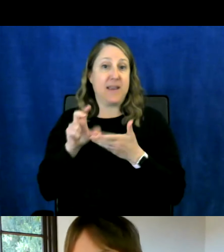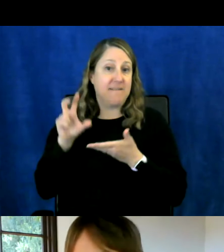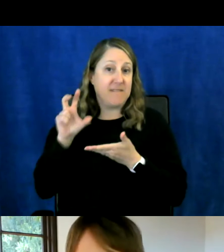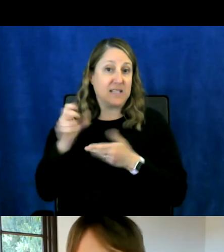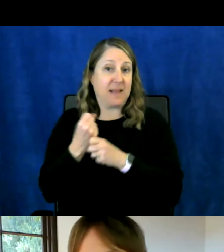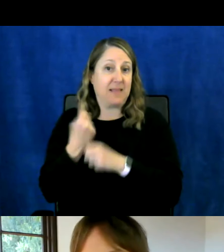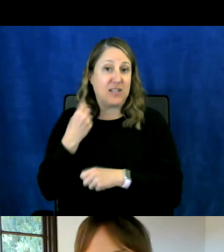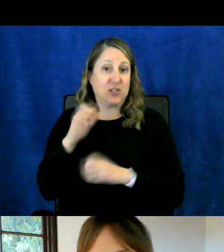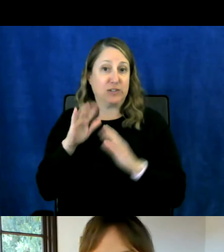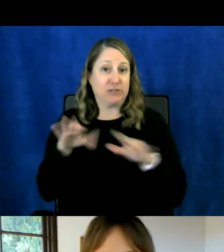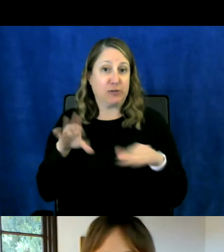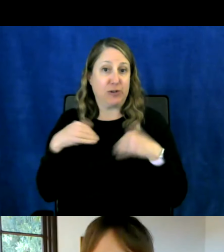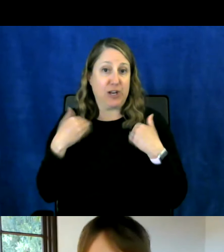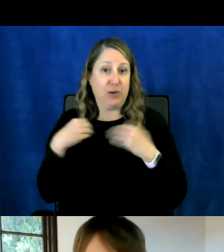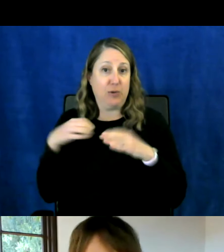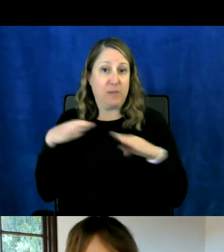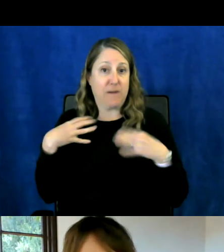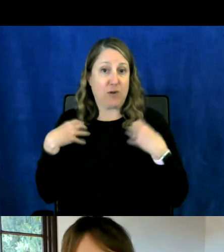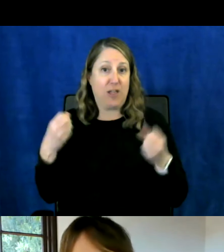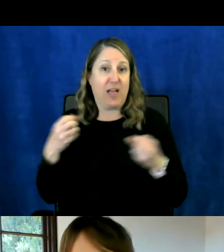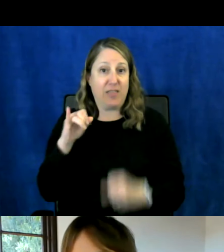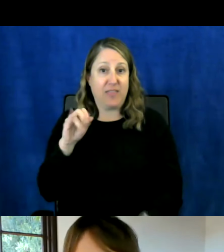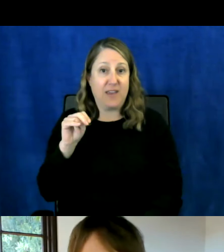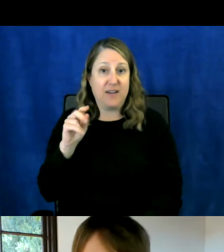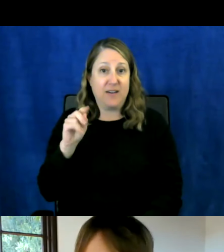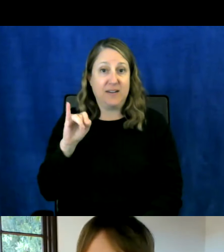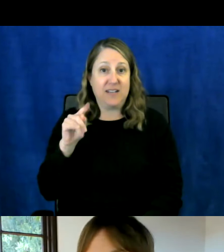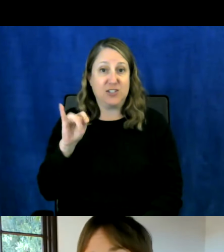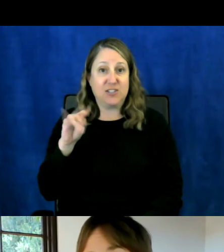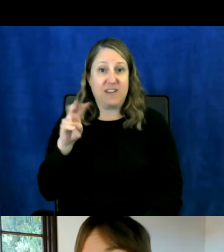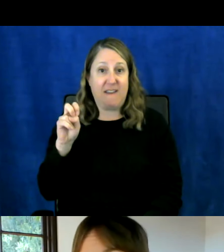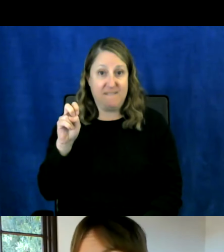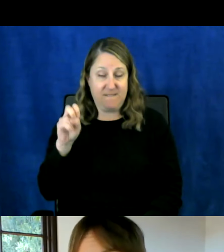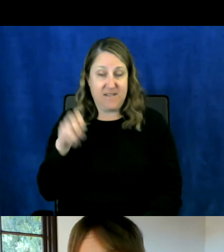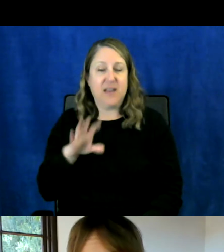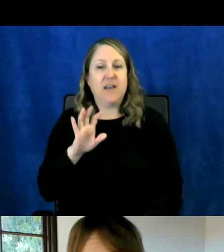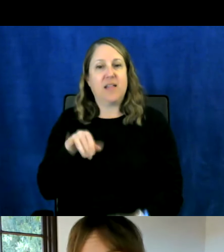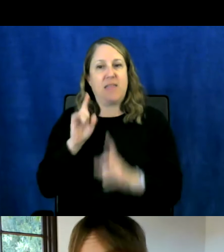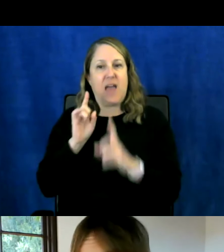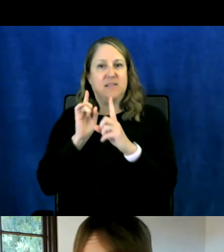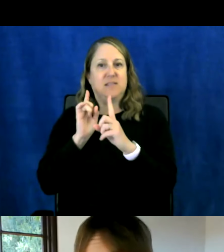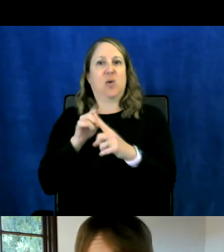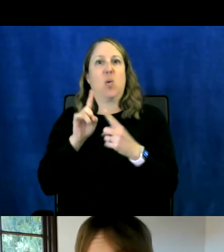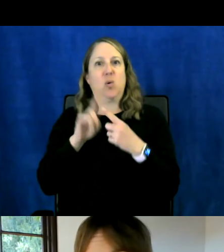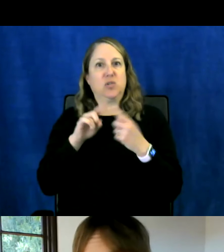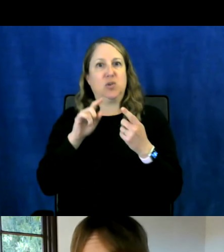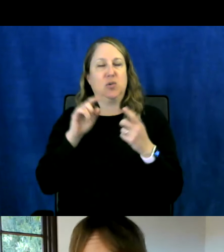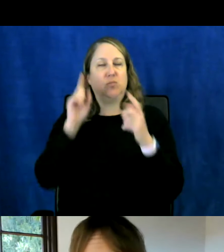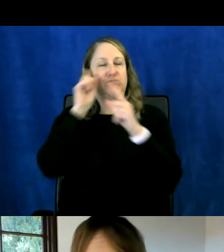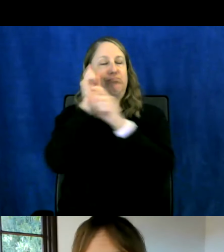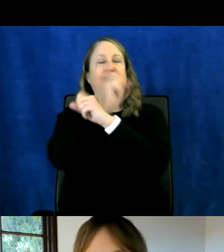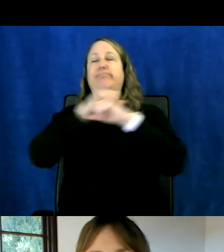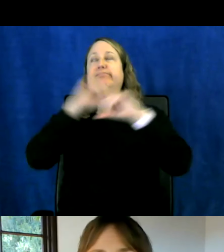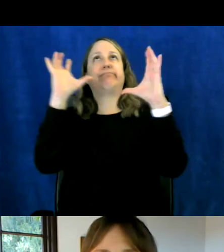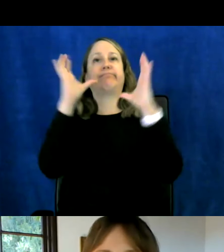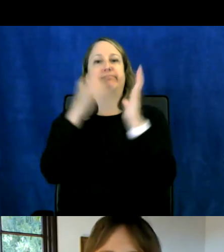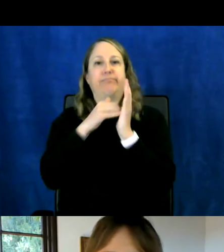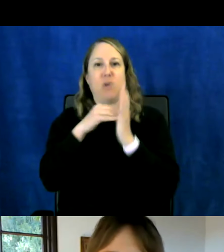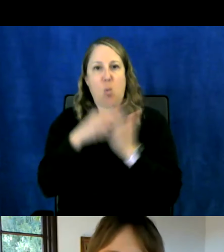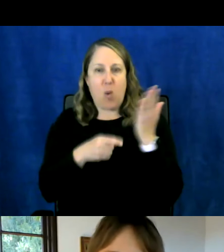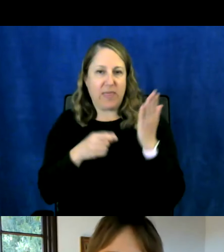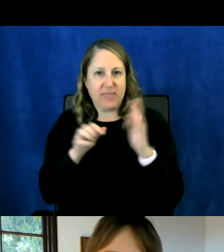Health Initiative, which is an effort to reimagine what our behavioral health system could look like for children and youth.